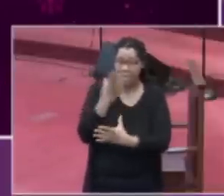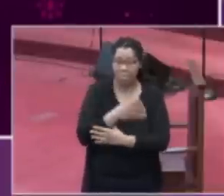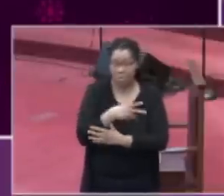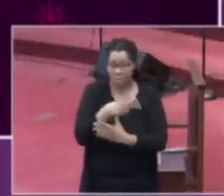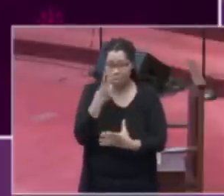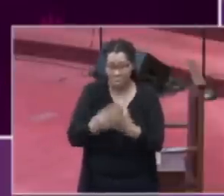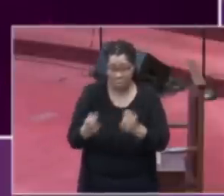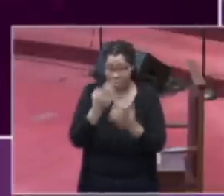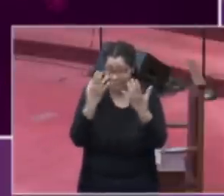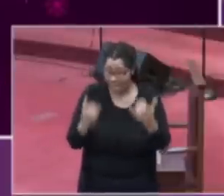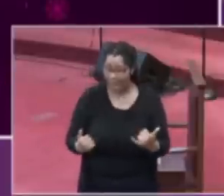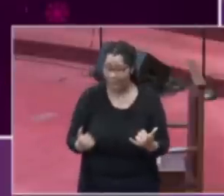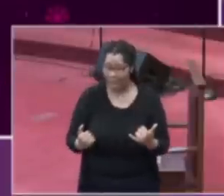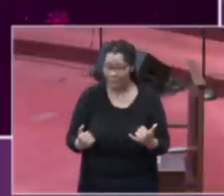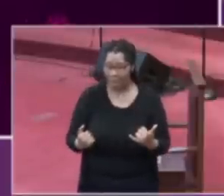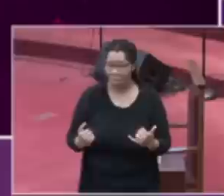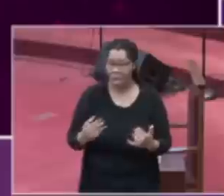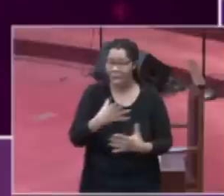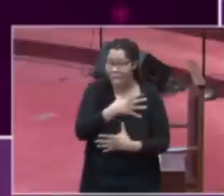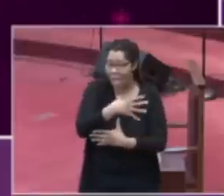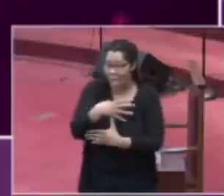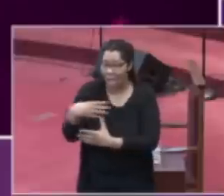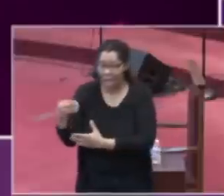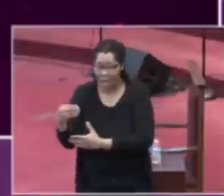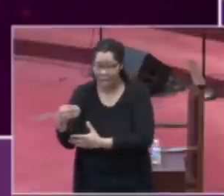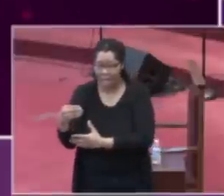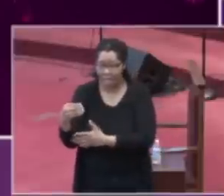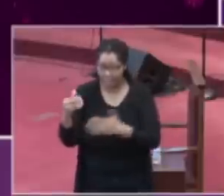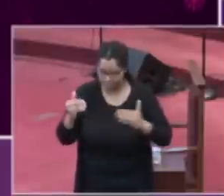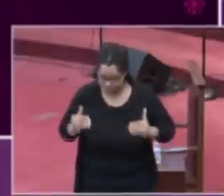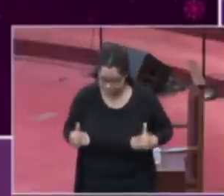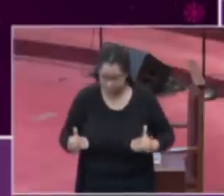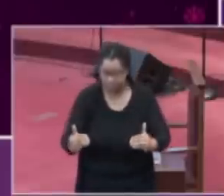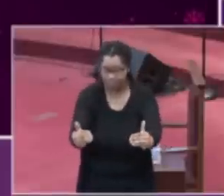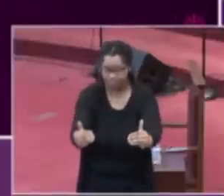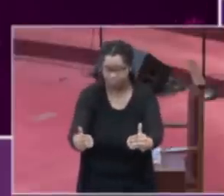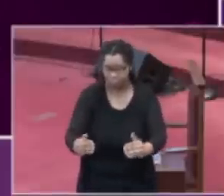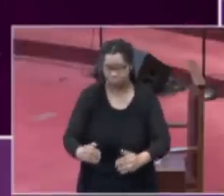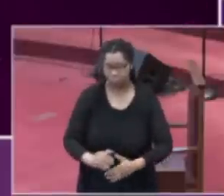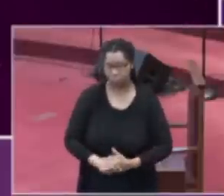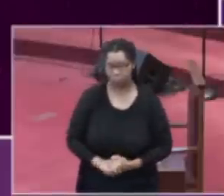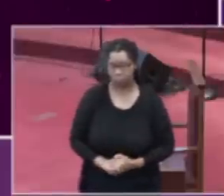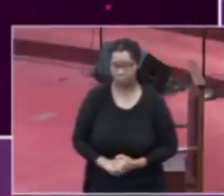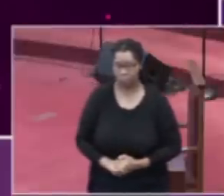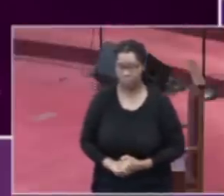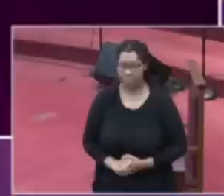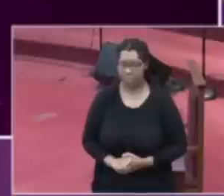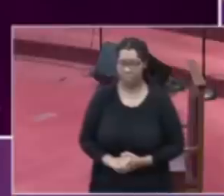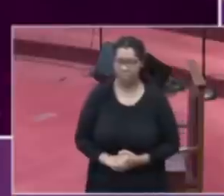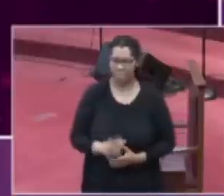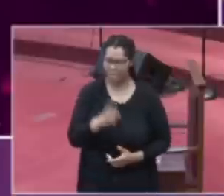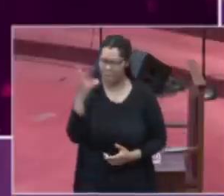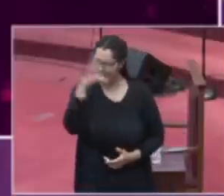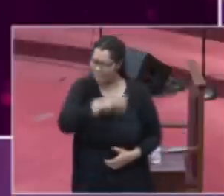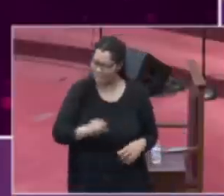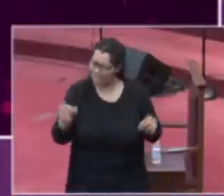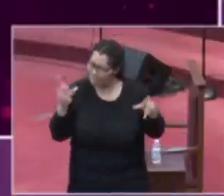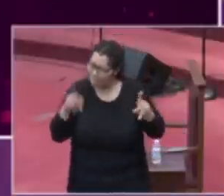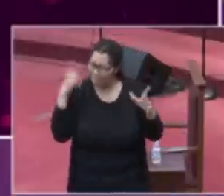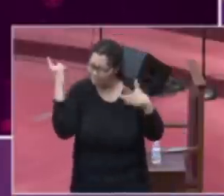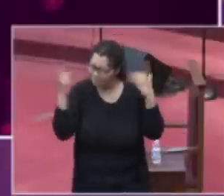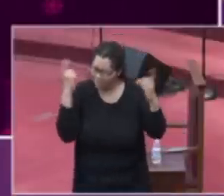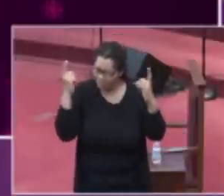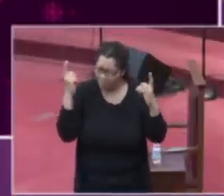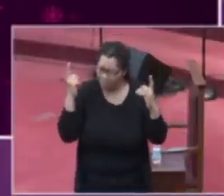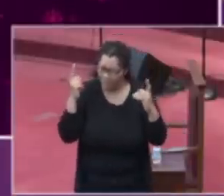now and to the day of eternity. You're missing your opportunity to